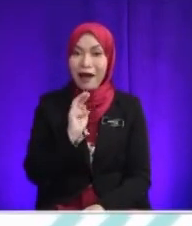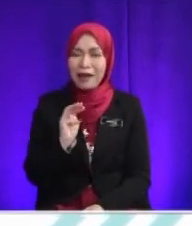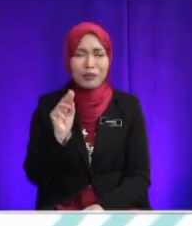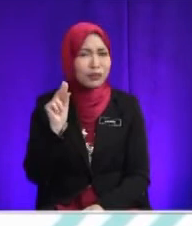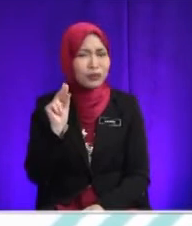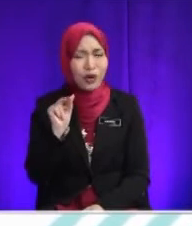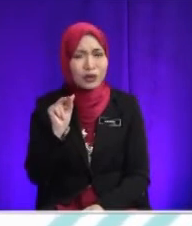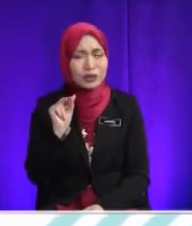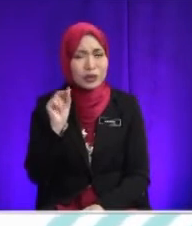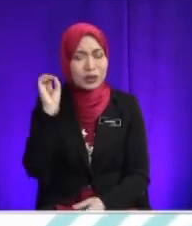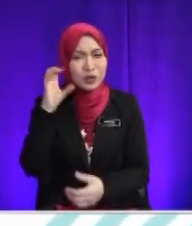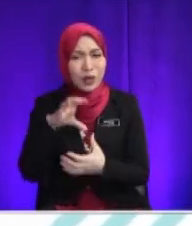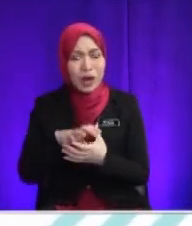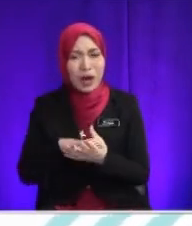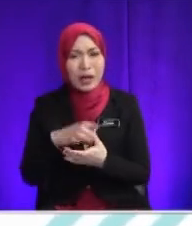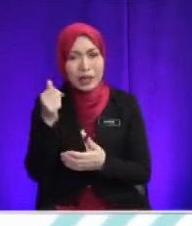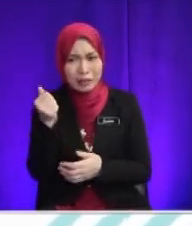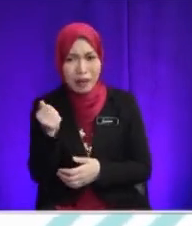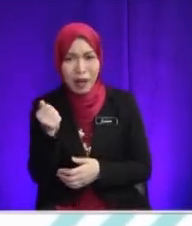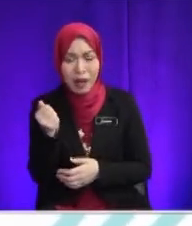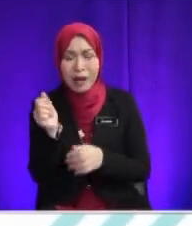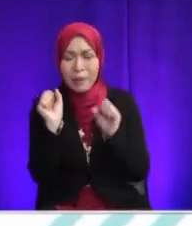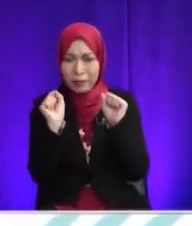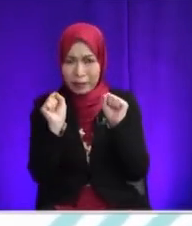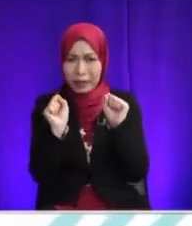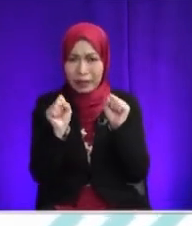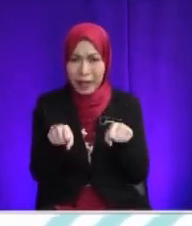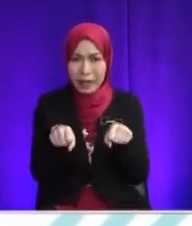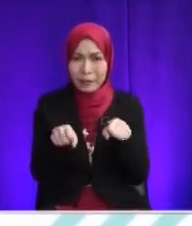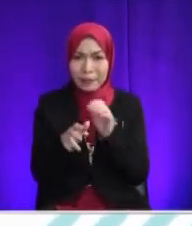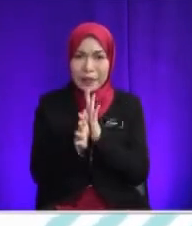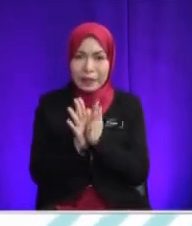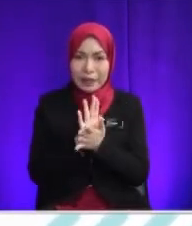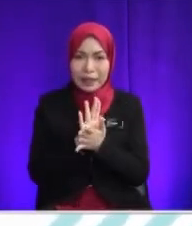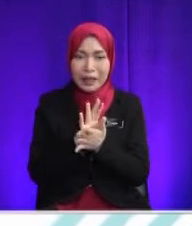whether she can be trusted. So let's listen to the audio.